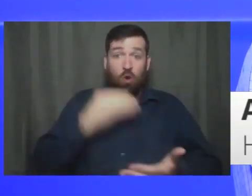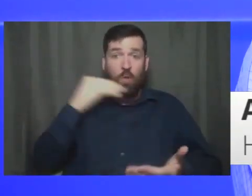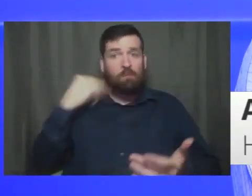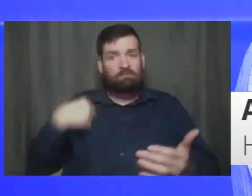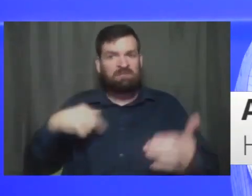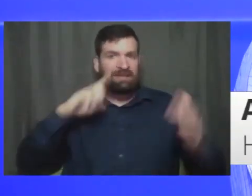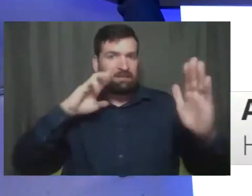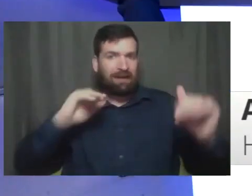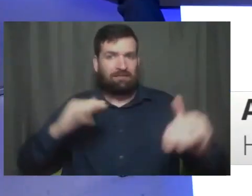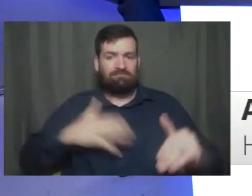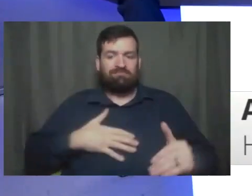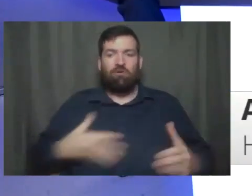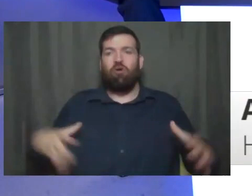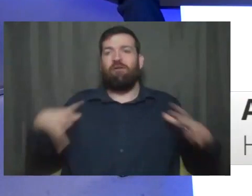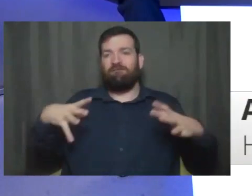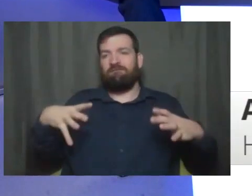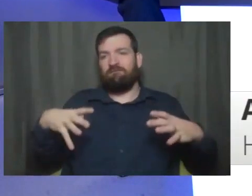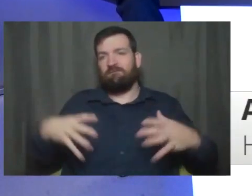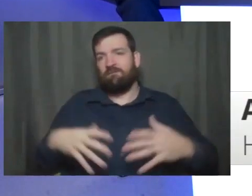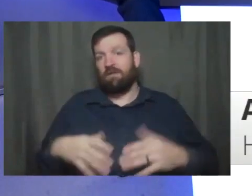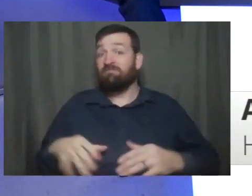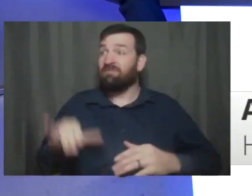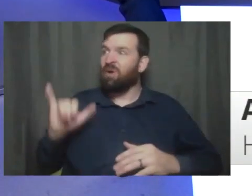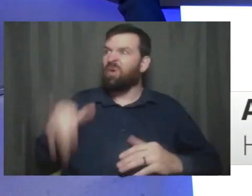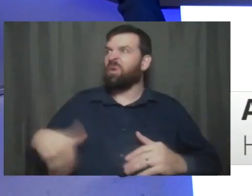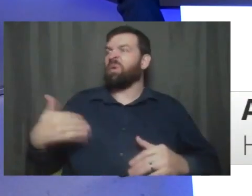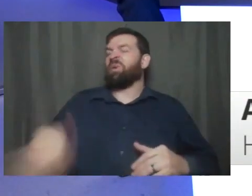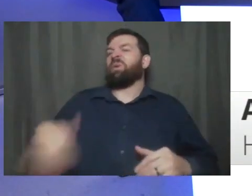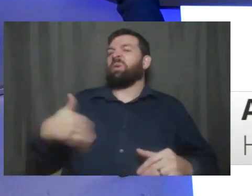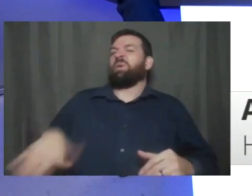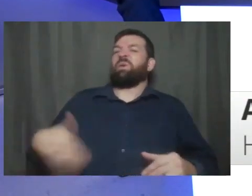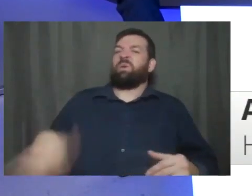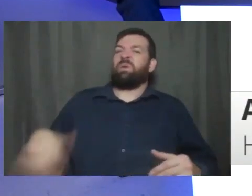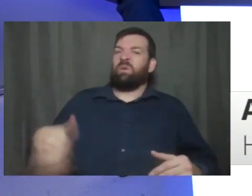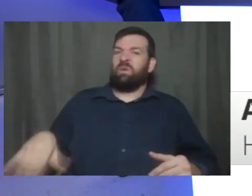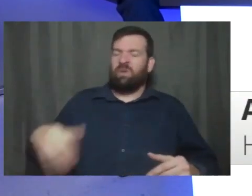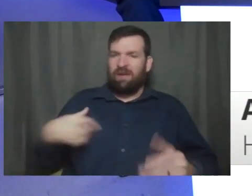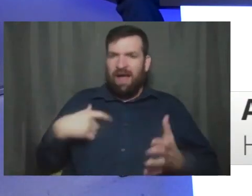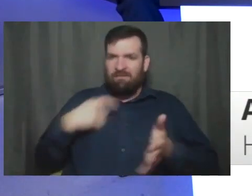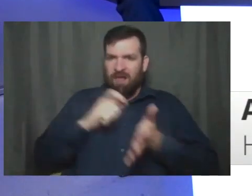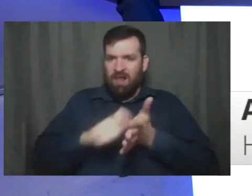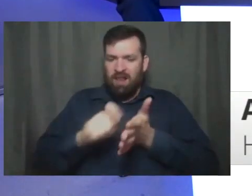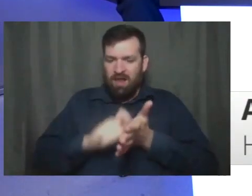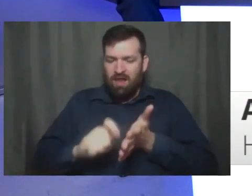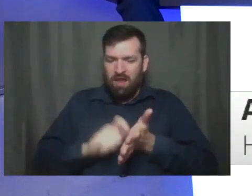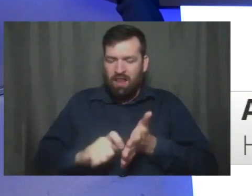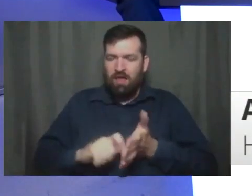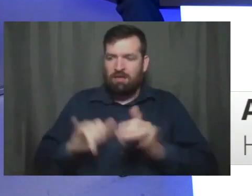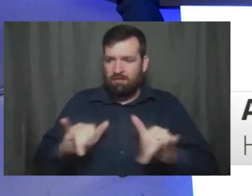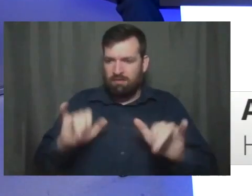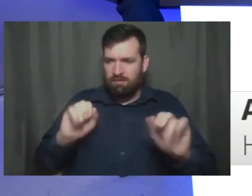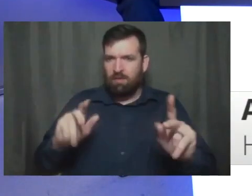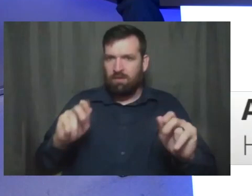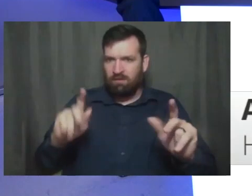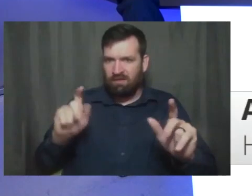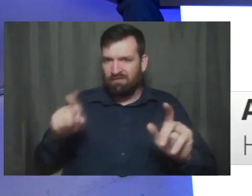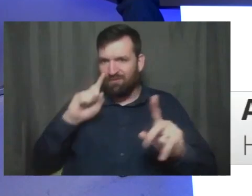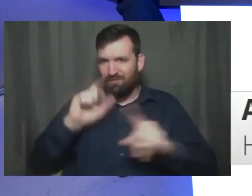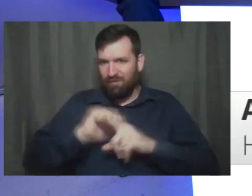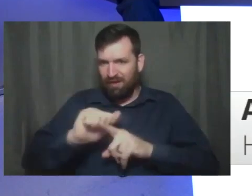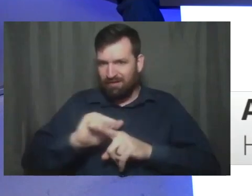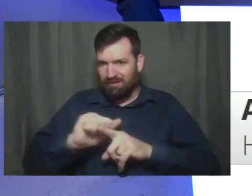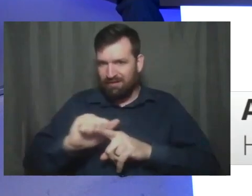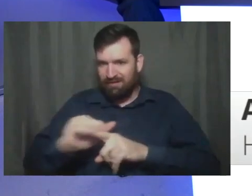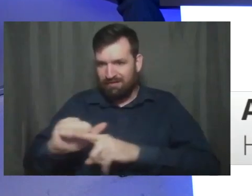off. Oh boy. That would be nice. I was taking notes in my head. I was like, okay, like I said, you got to practice at it though. Yeah, you got to get on the